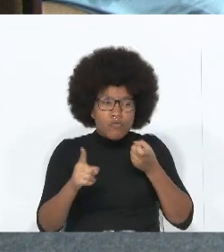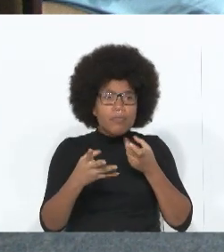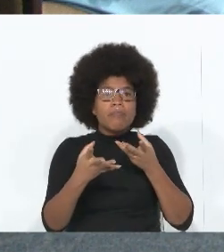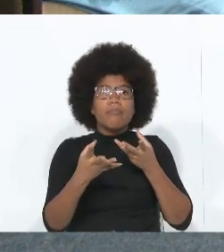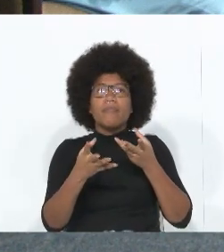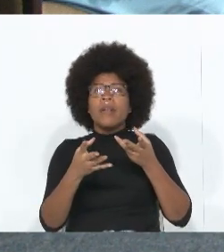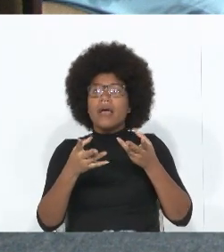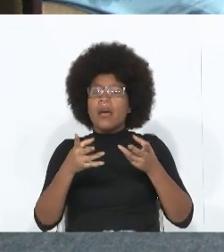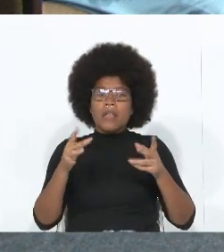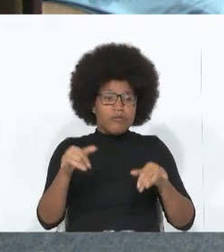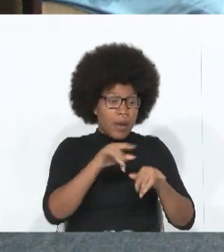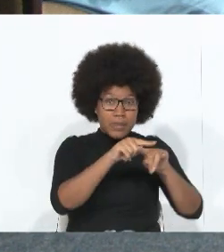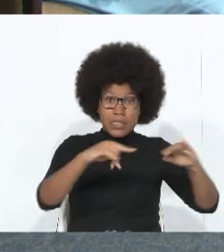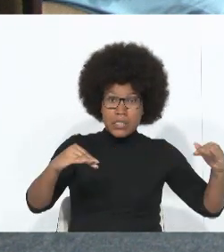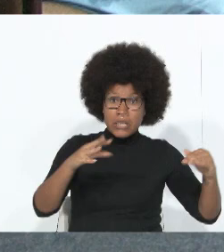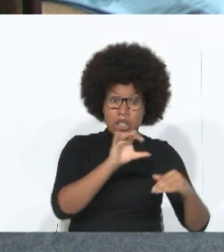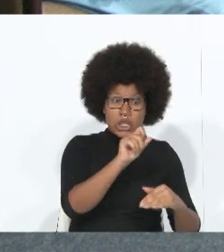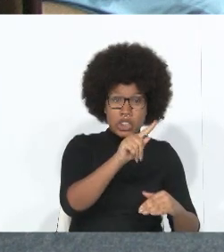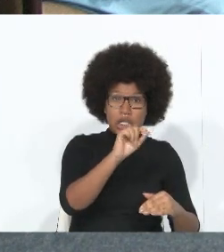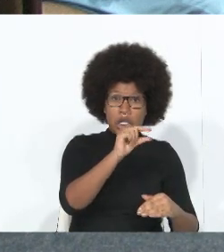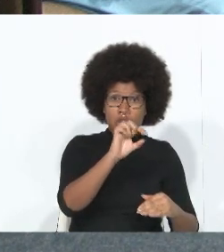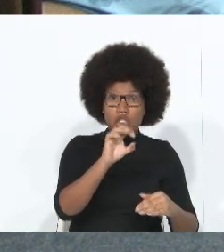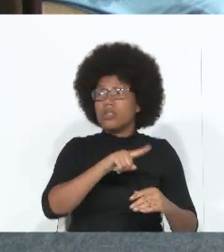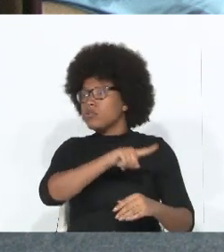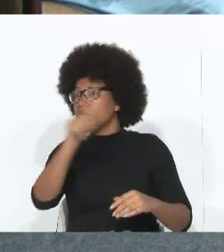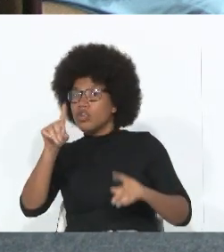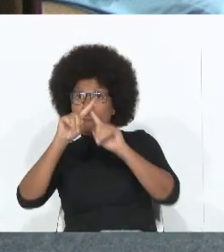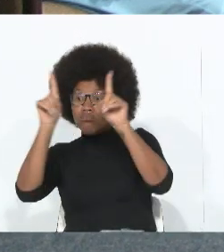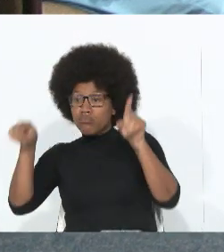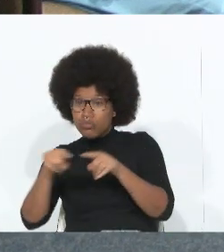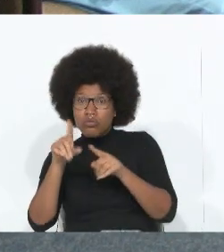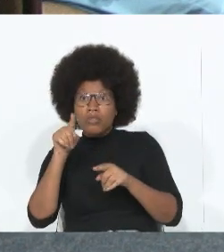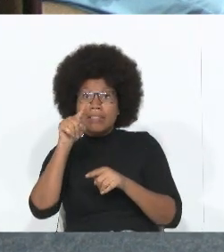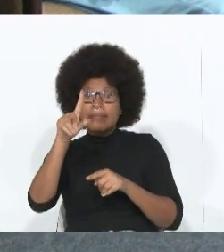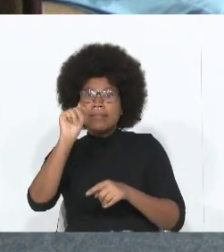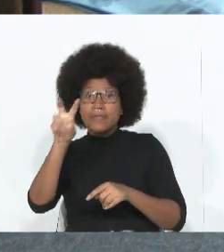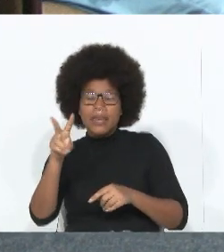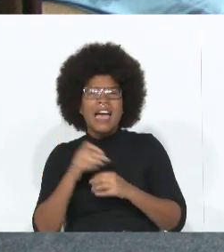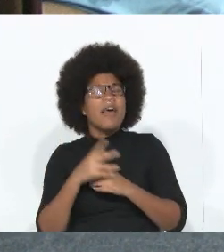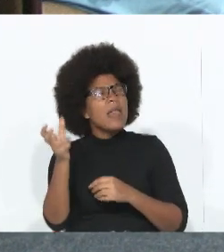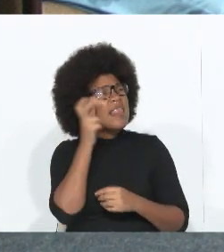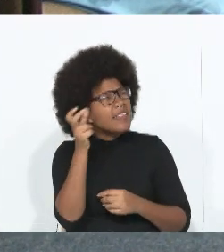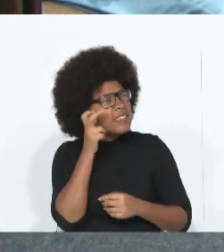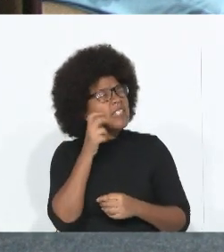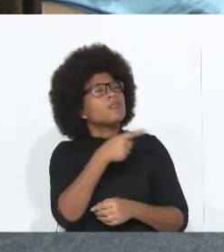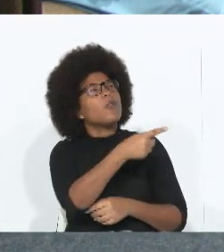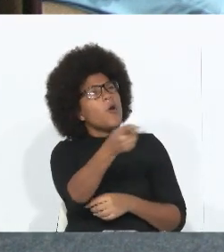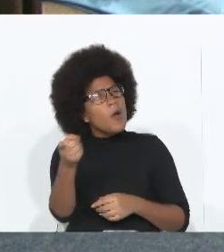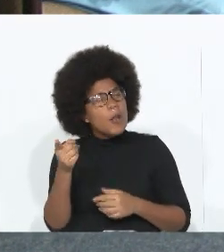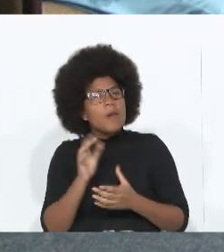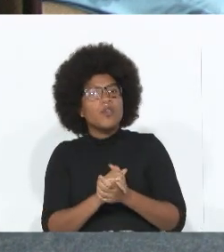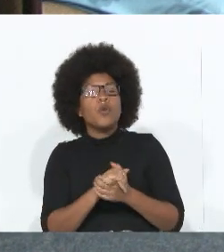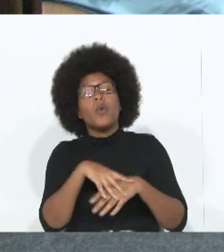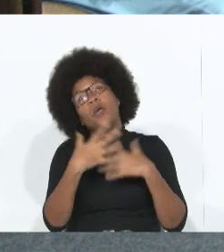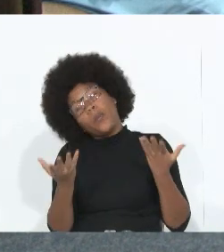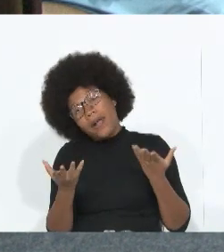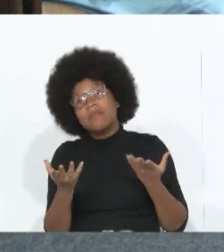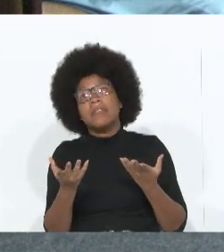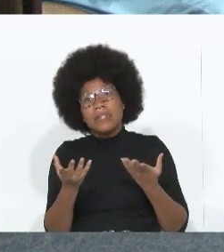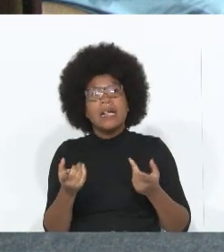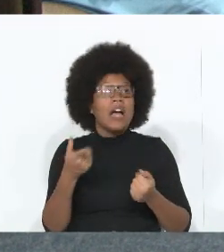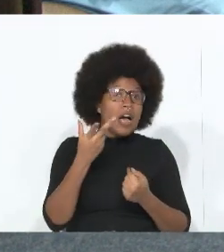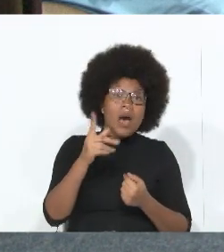actors, producers, writers? Yes. So we have two incentives at Film TT. We have a film content